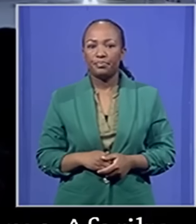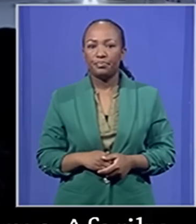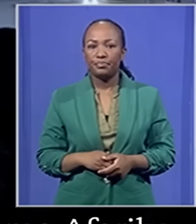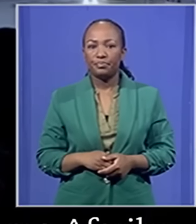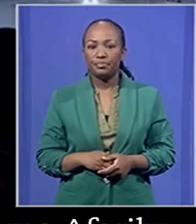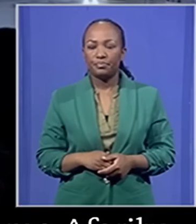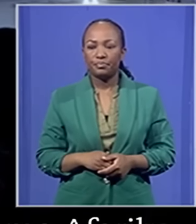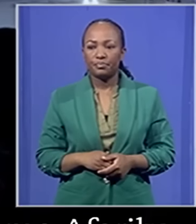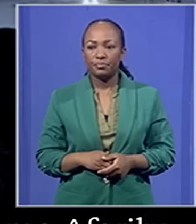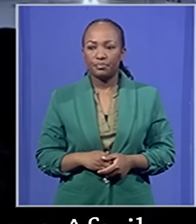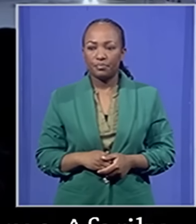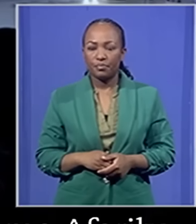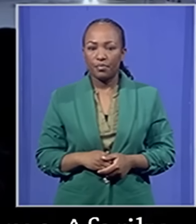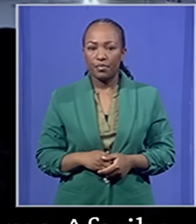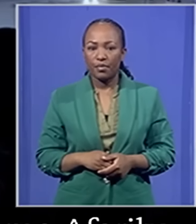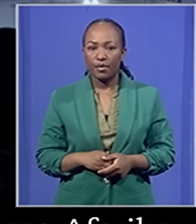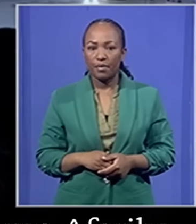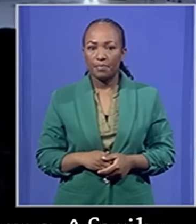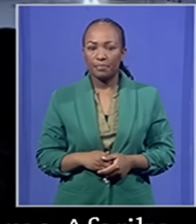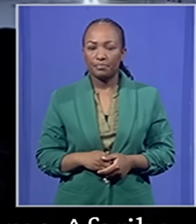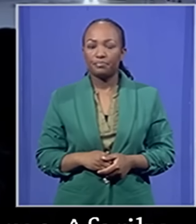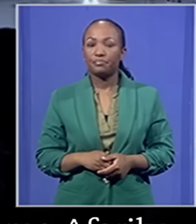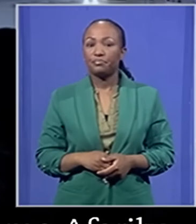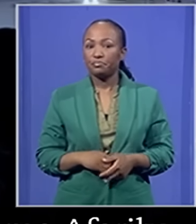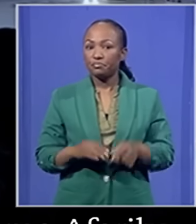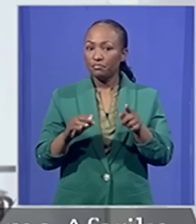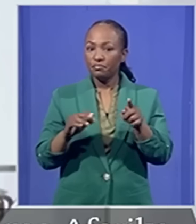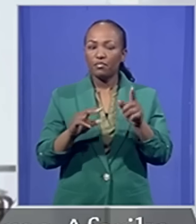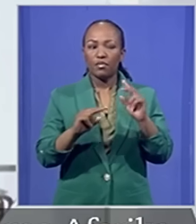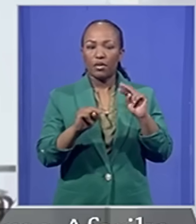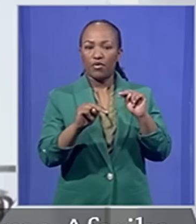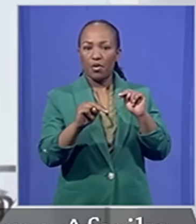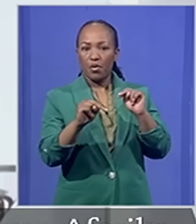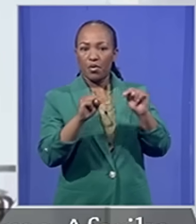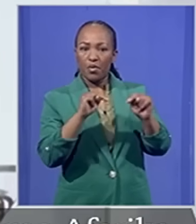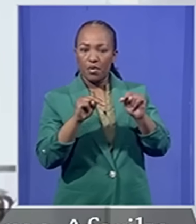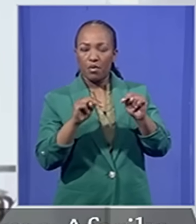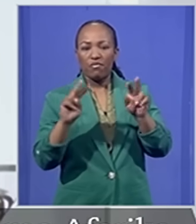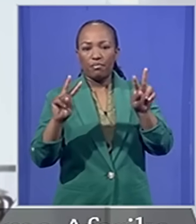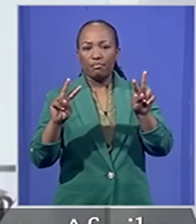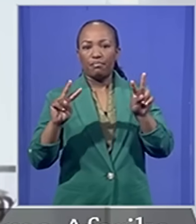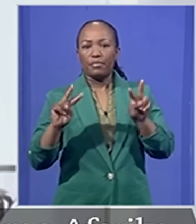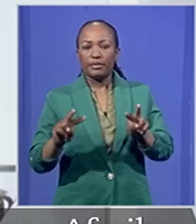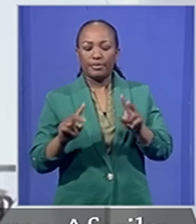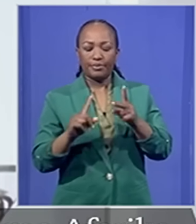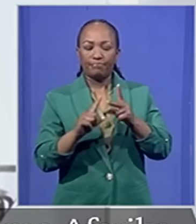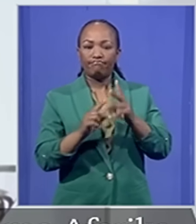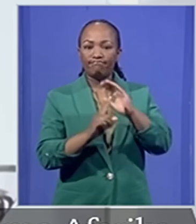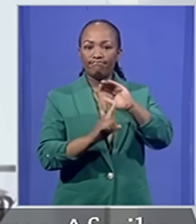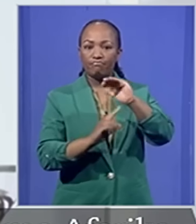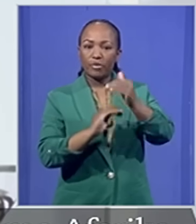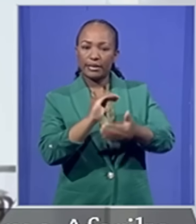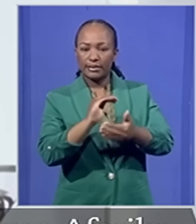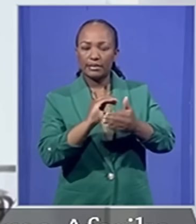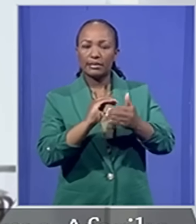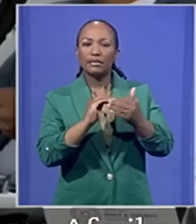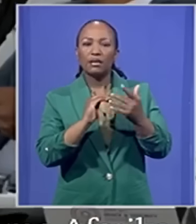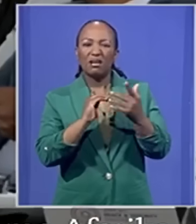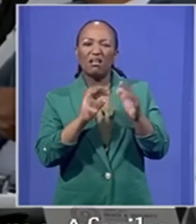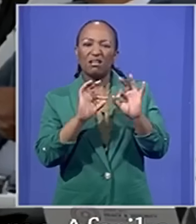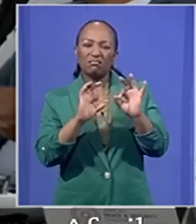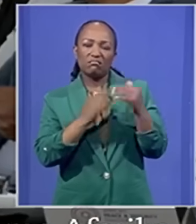Ke puisano e tlhamaletseng e ka ga kagiso le tshireletso e ka ga go rarabolola dingwe tsa dikgotlang tse di sa rarabololege